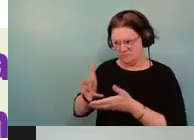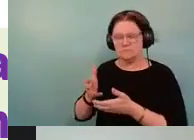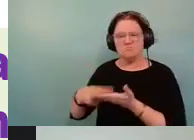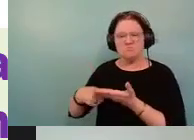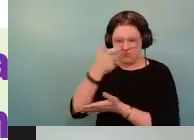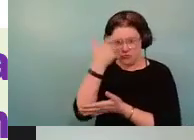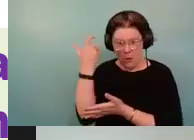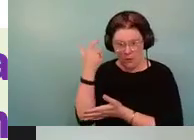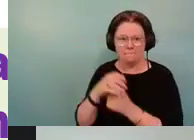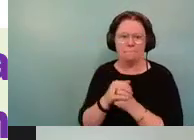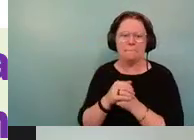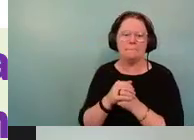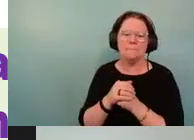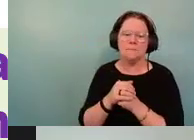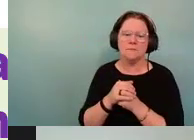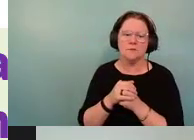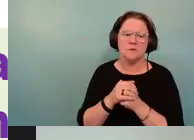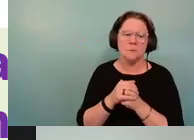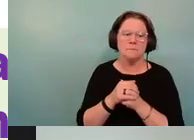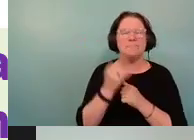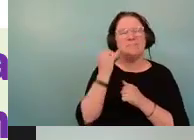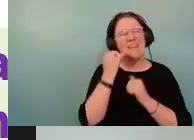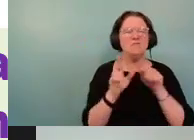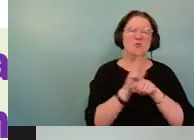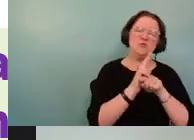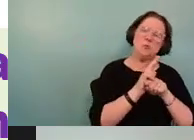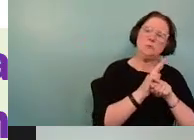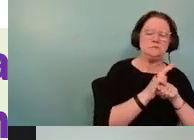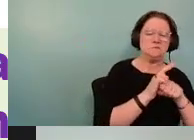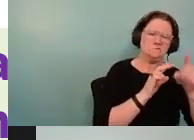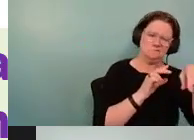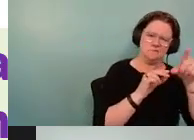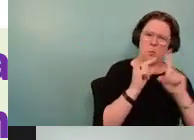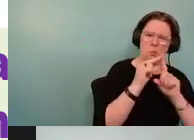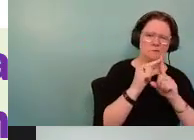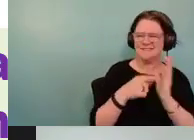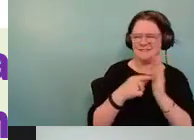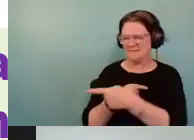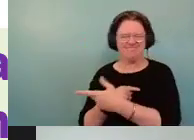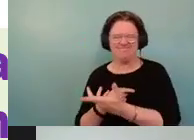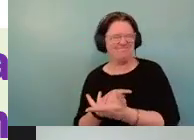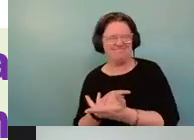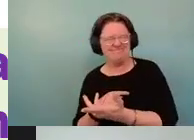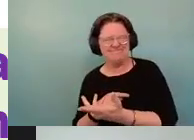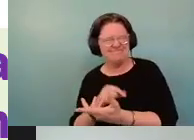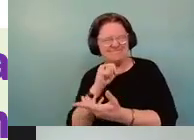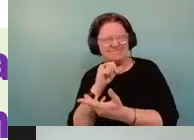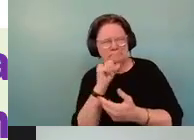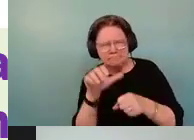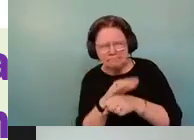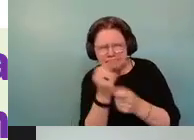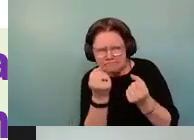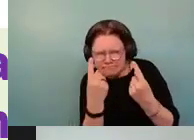trauma, because using kind of the technical trauma words don't always translate in a way that makes